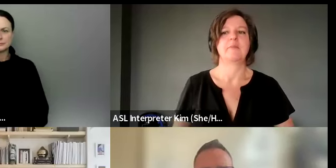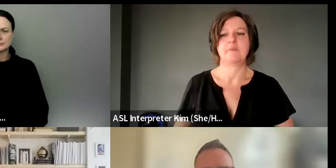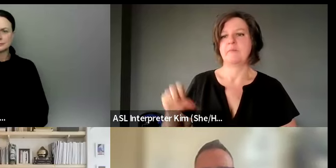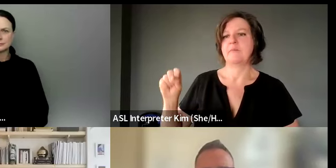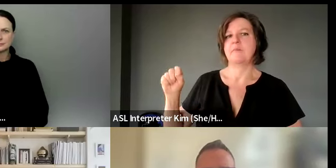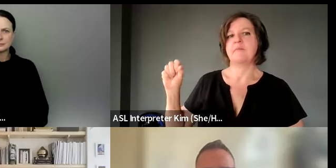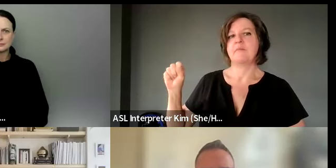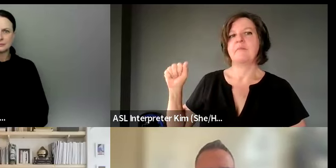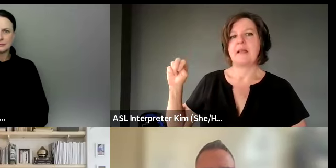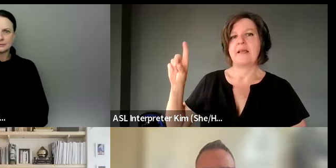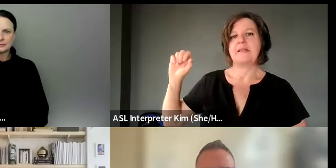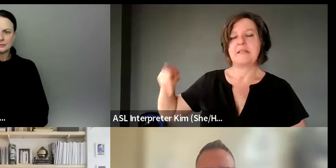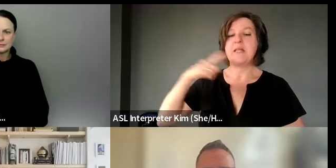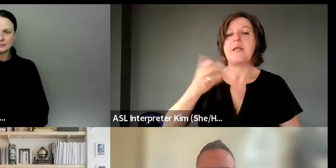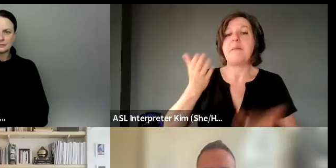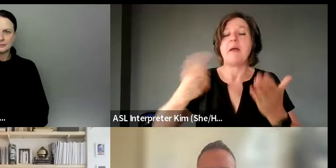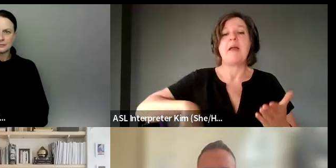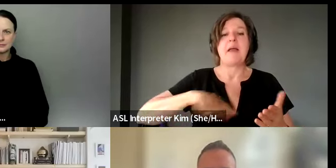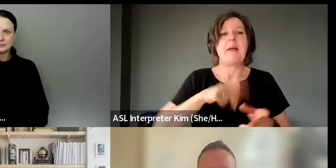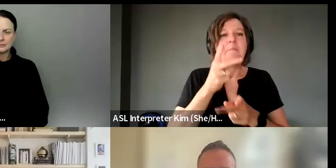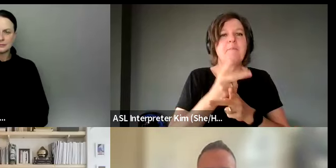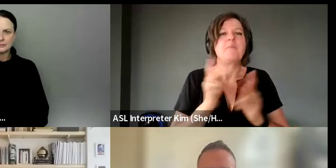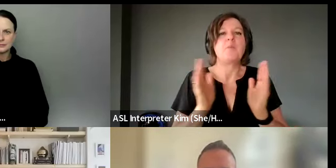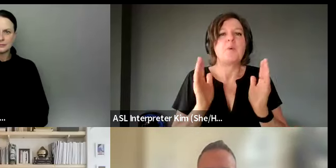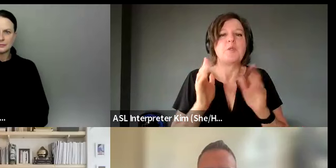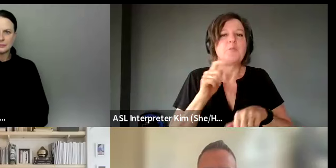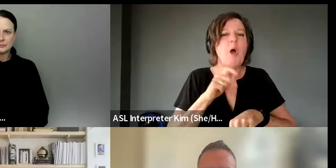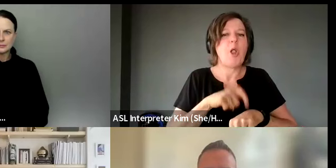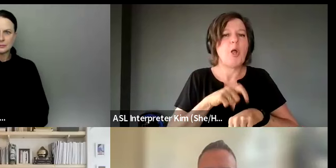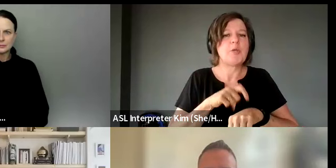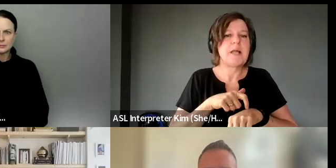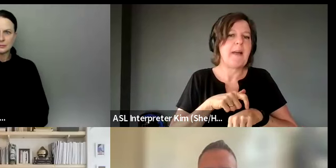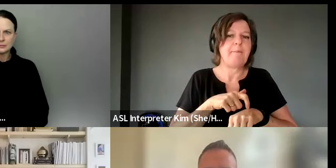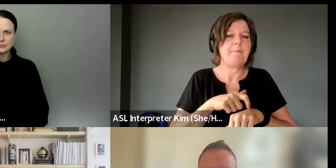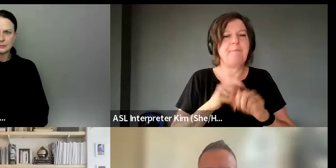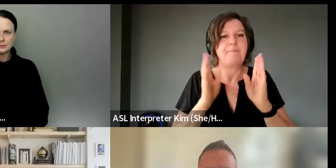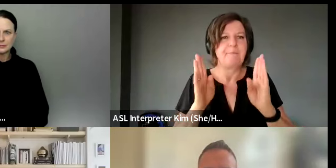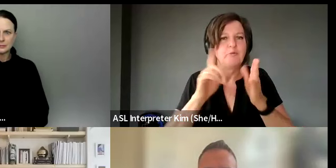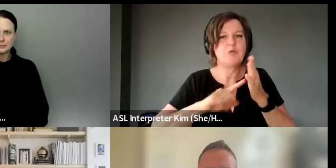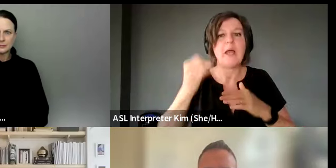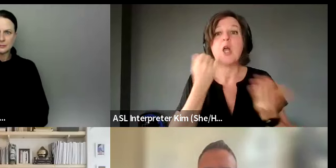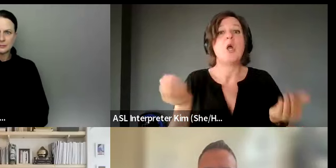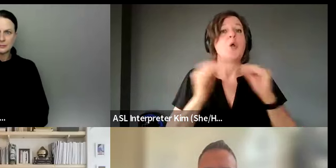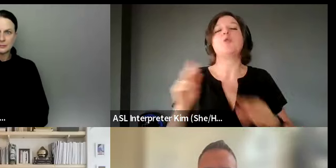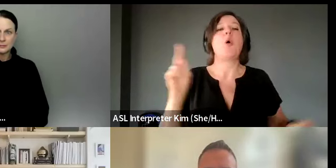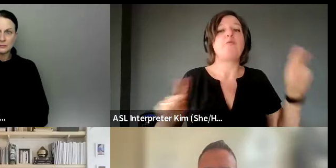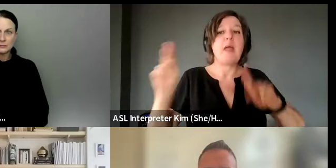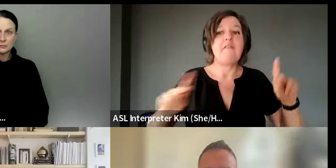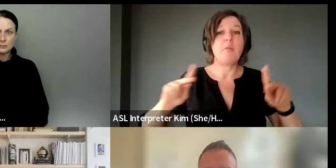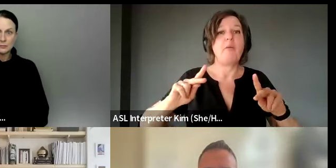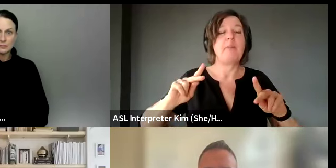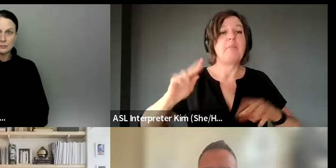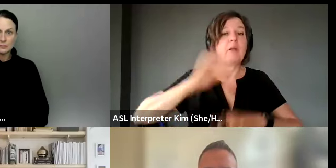And maybe we can keep like a smaller time session. Maybe like if we have more people, instead of like